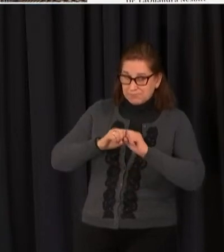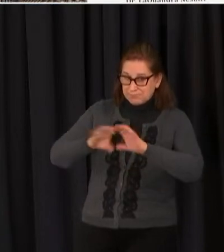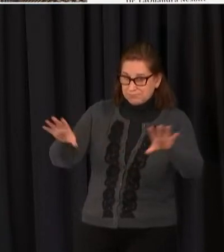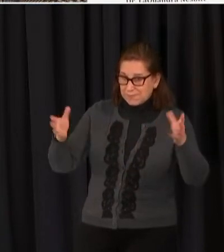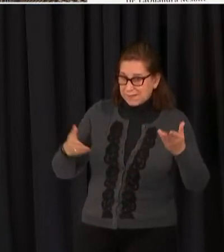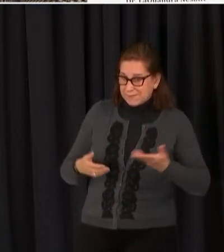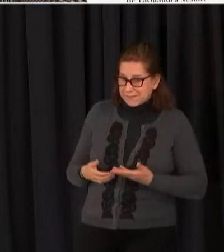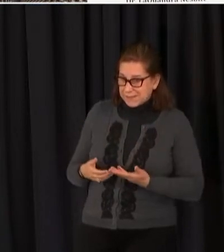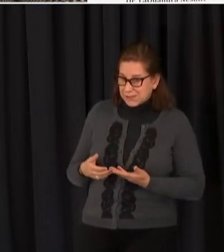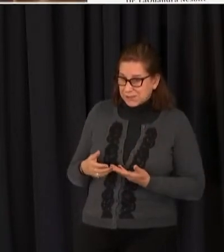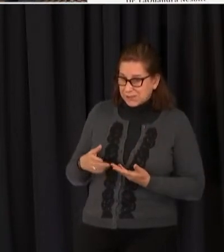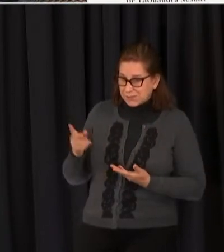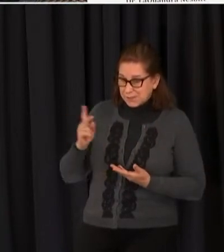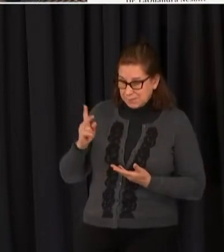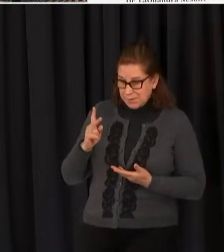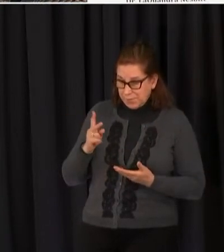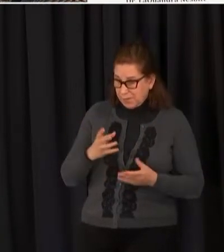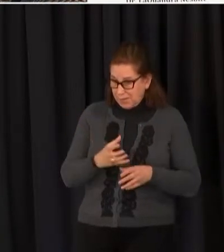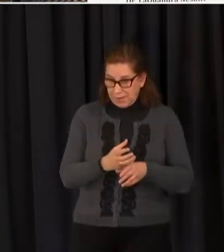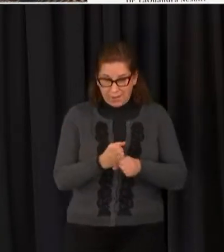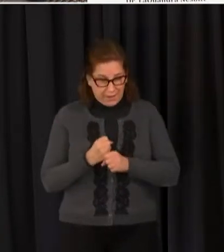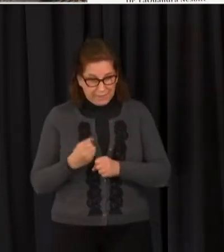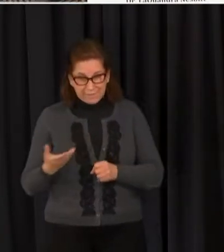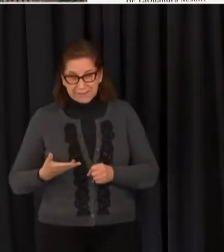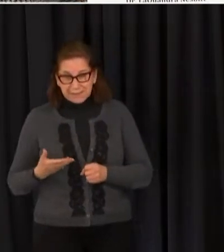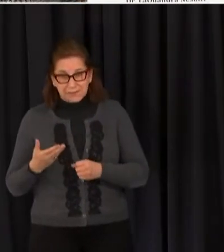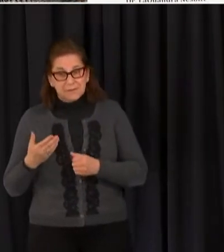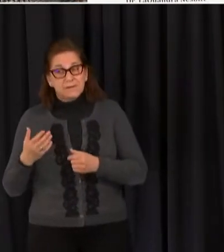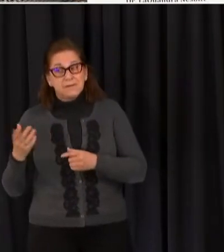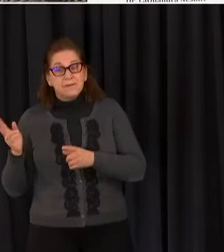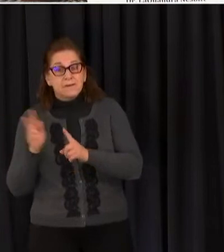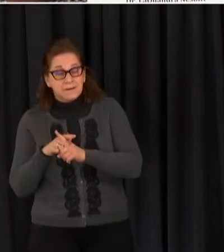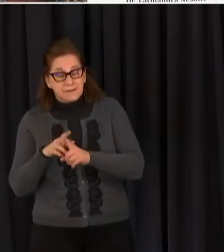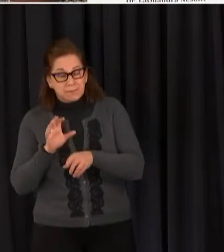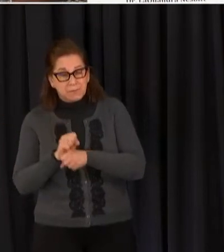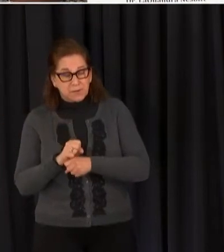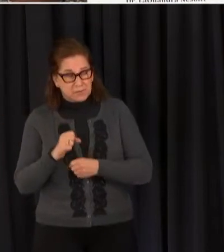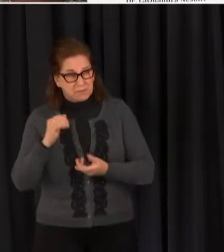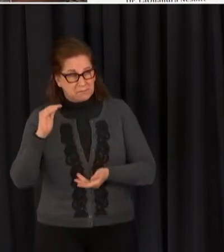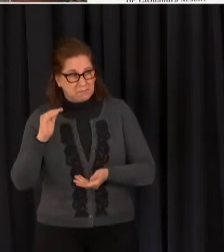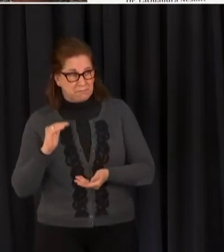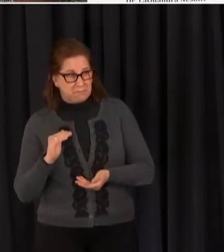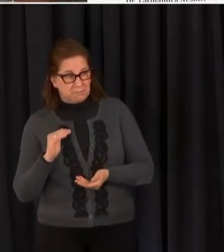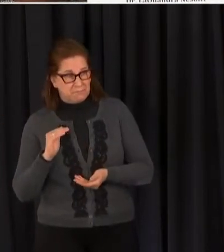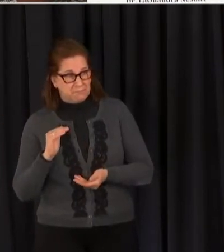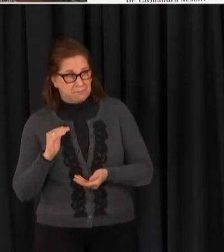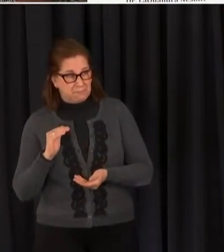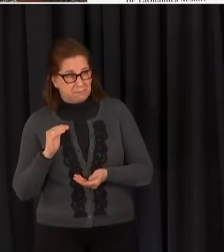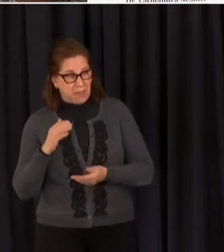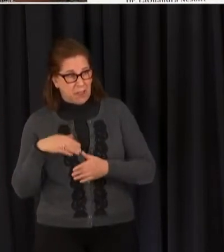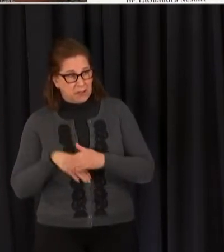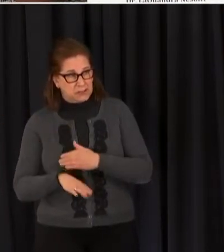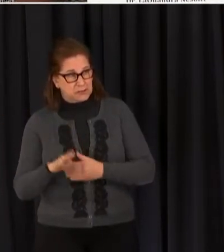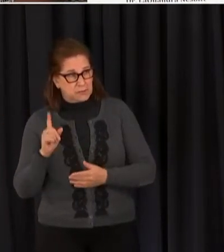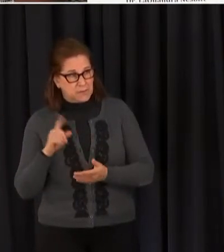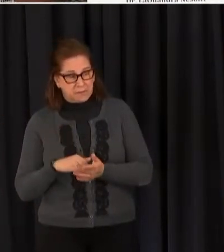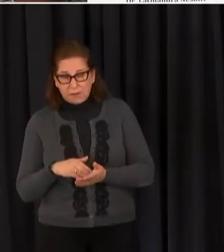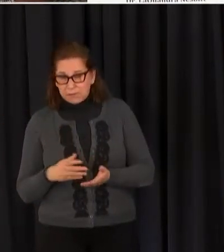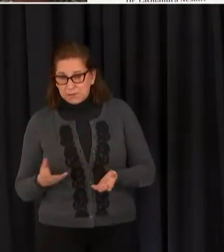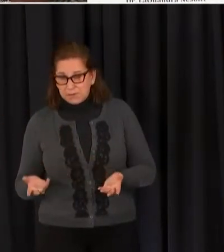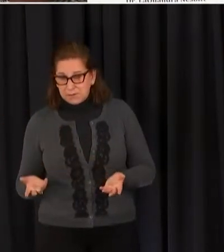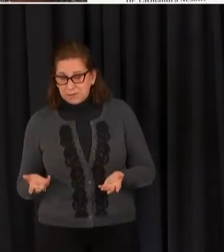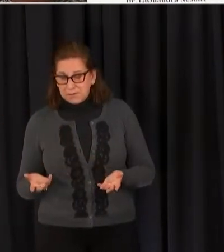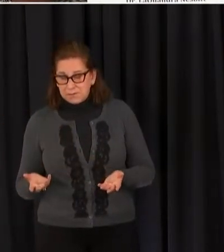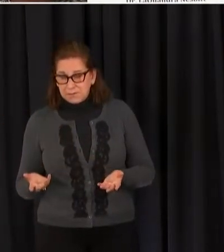for people to schedule an appointment, and those who book an appointment. If you go back to that other slide, you'll recall, again, that the district